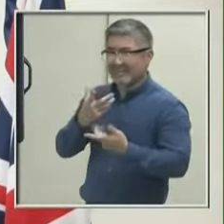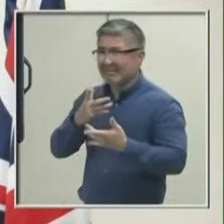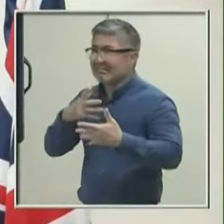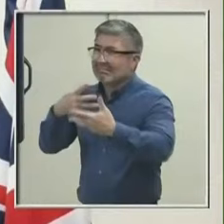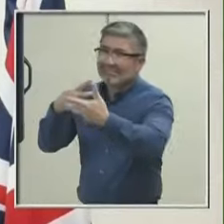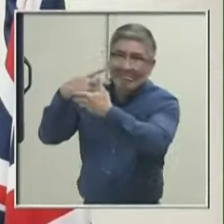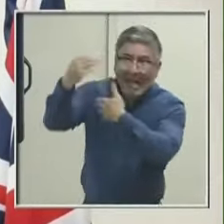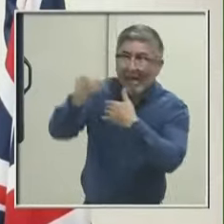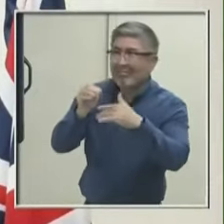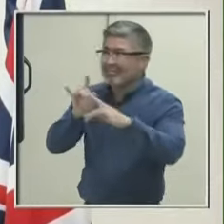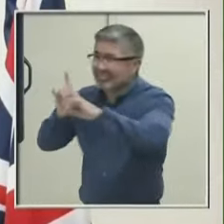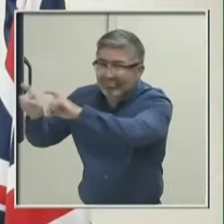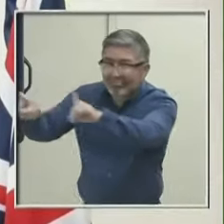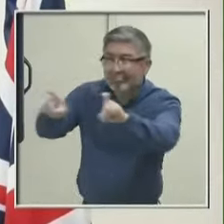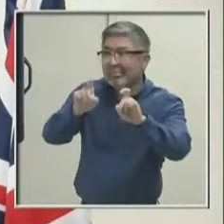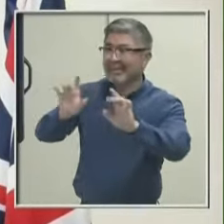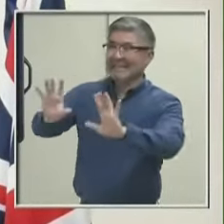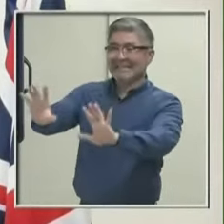there's a long way to go.